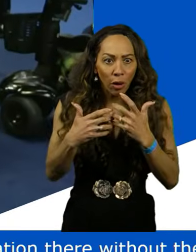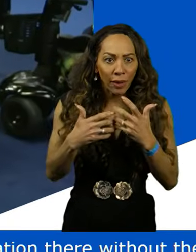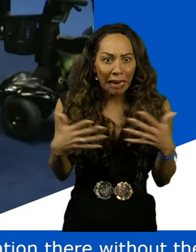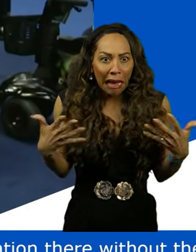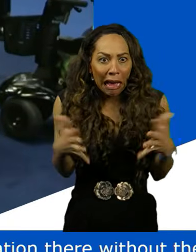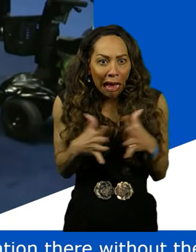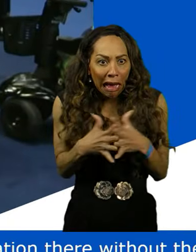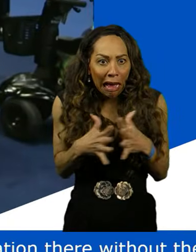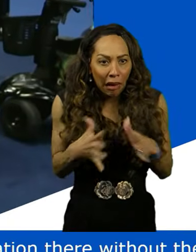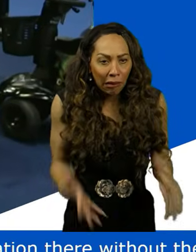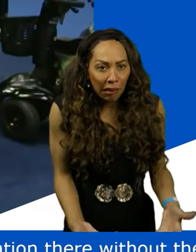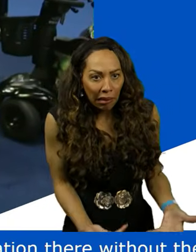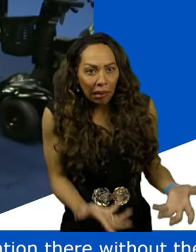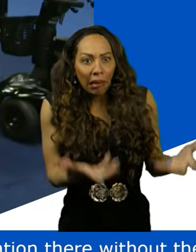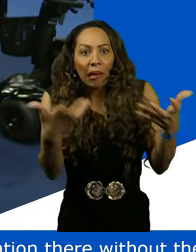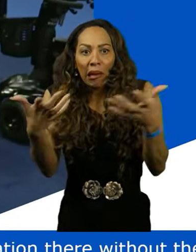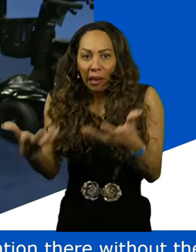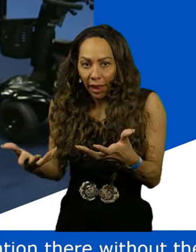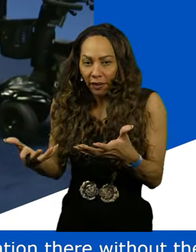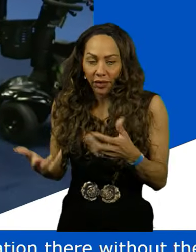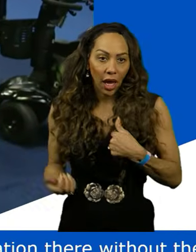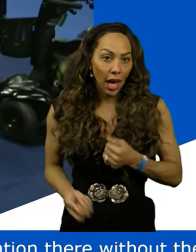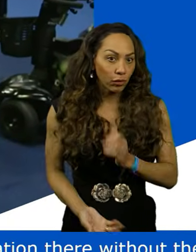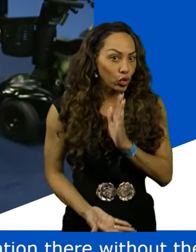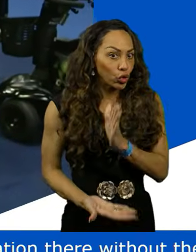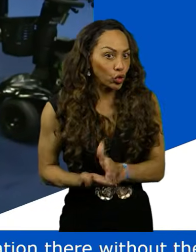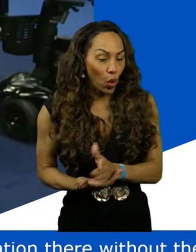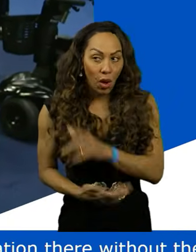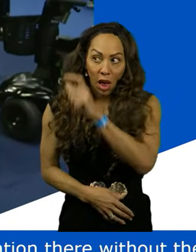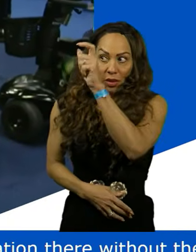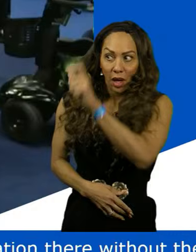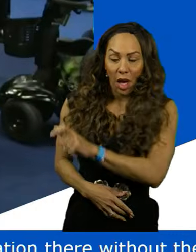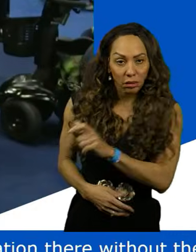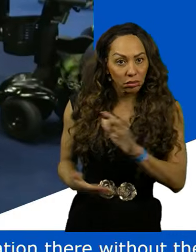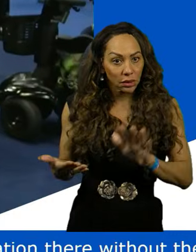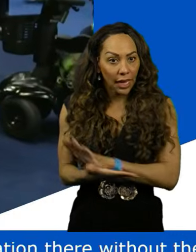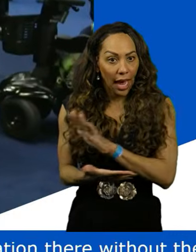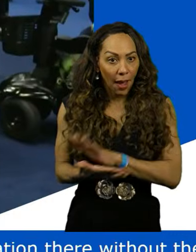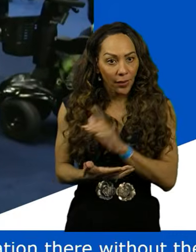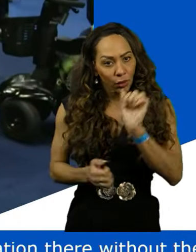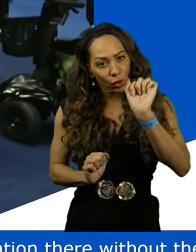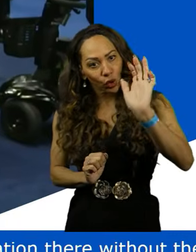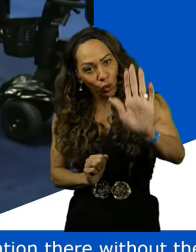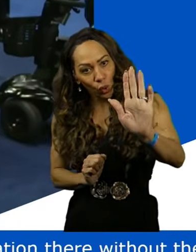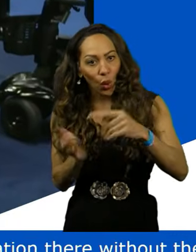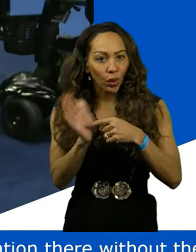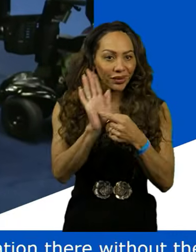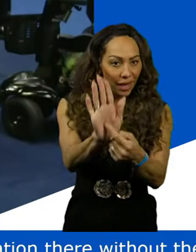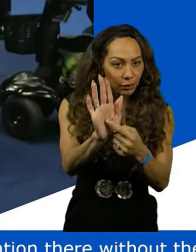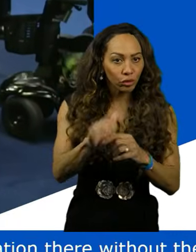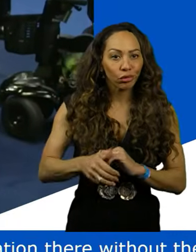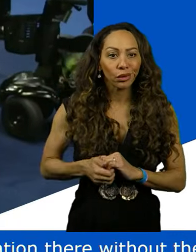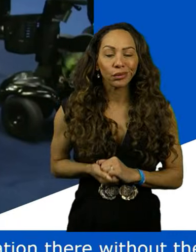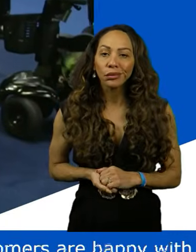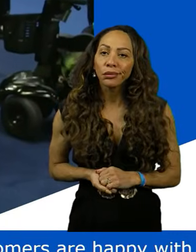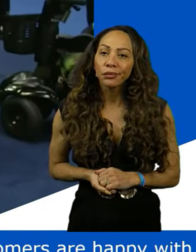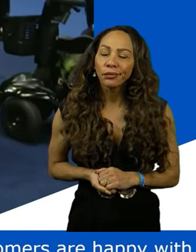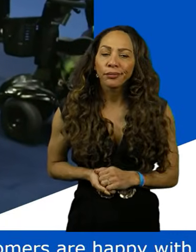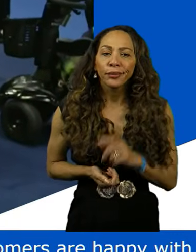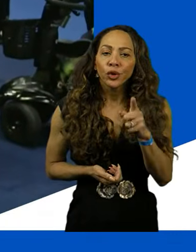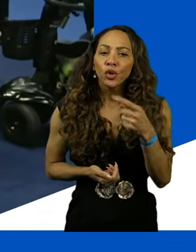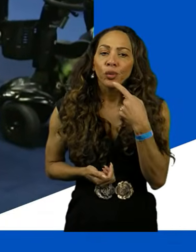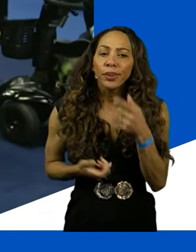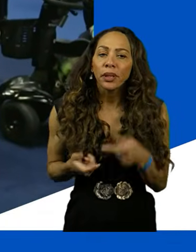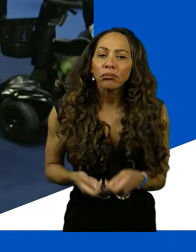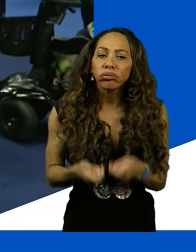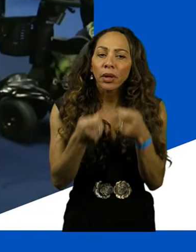that's amazing, and I'm sure our customers at home are happy with the demonstration you've done for us there. Lastly, you mentioned the battery there.